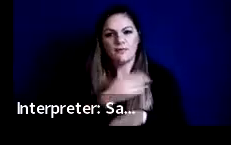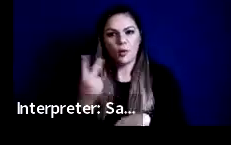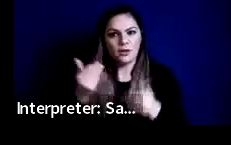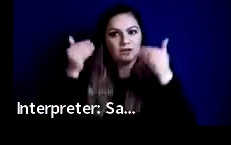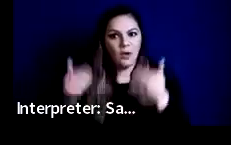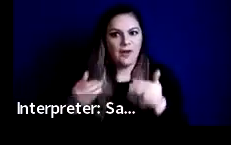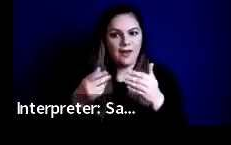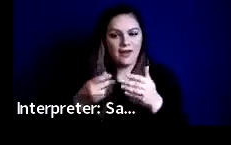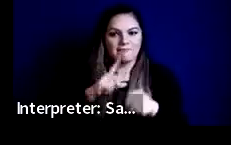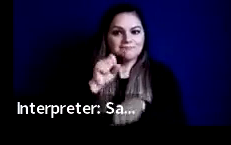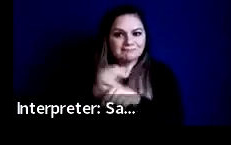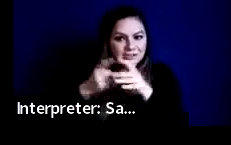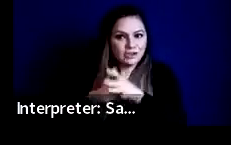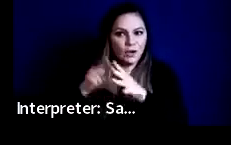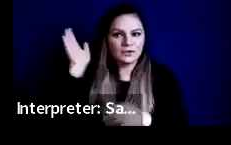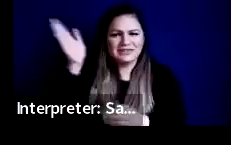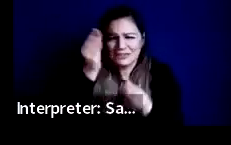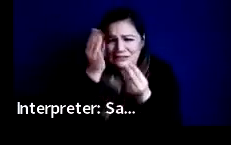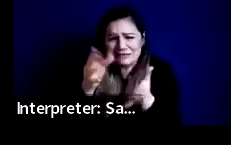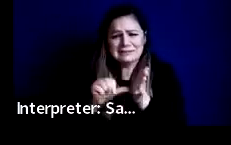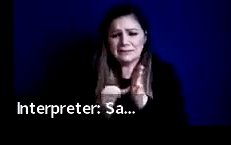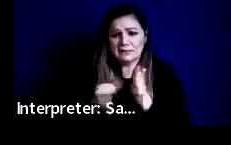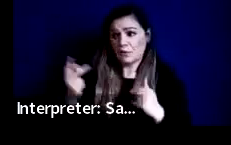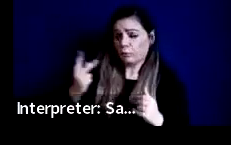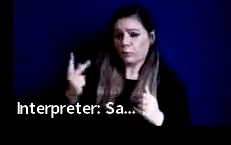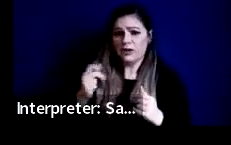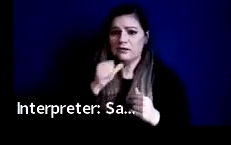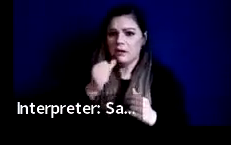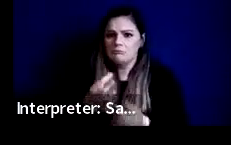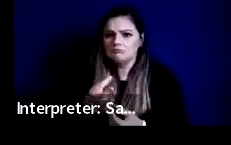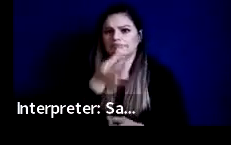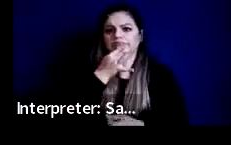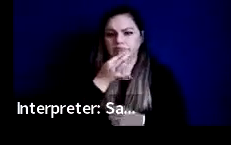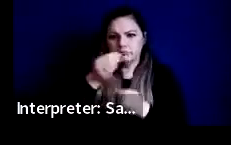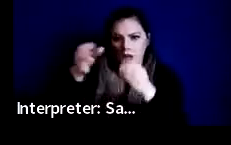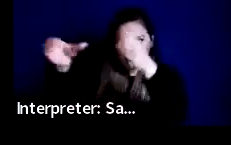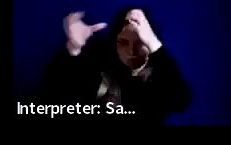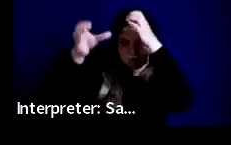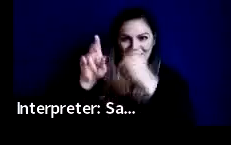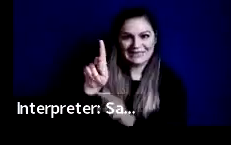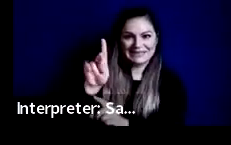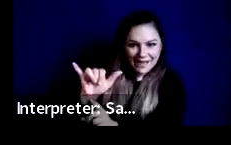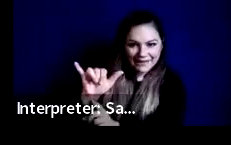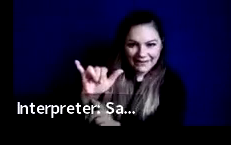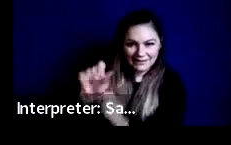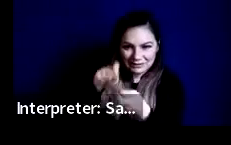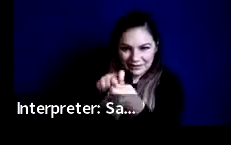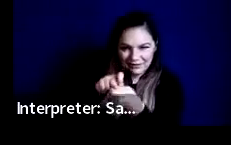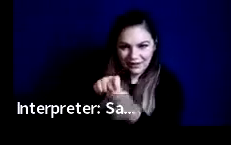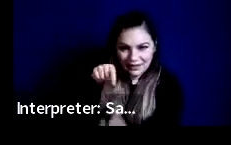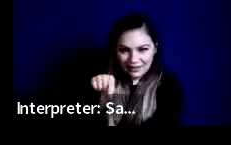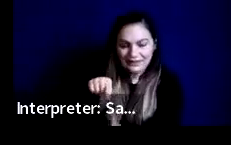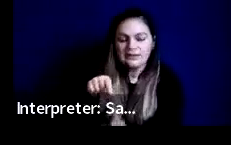experts in Kentucky, in the landscape there in Kentucky. And so we're really going to be